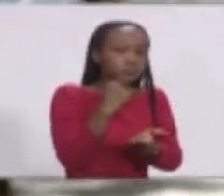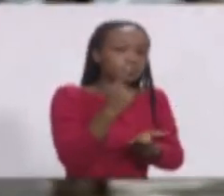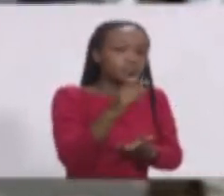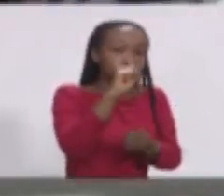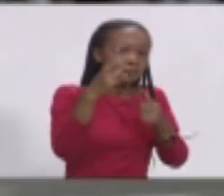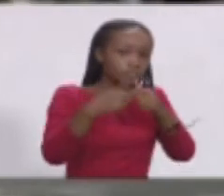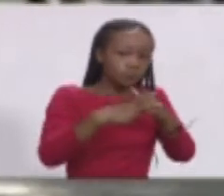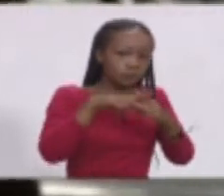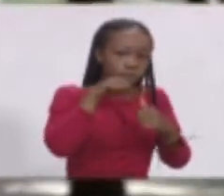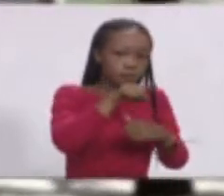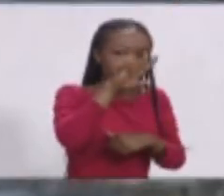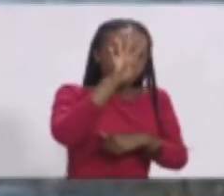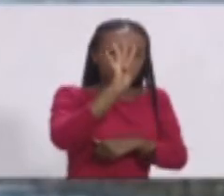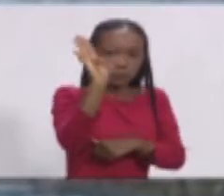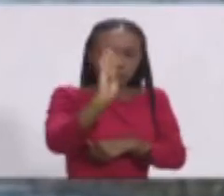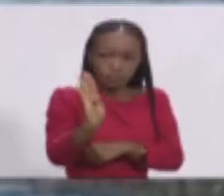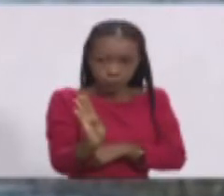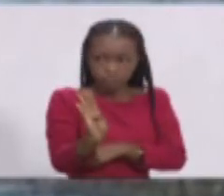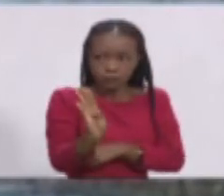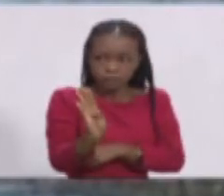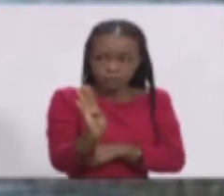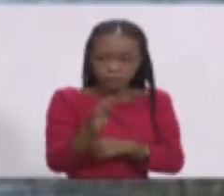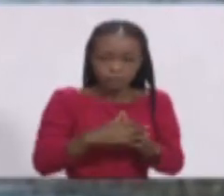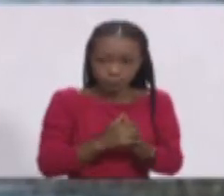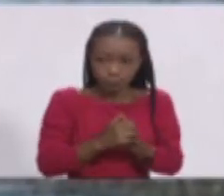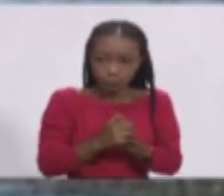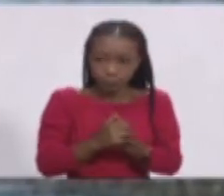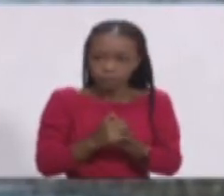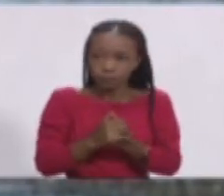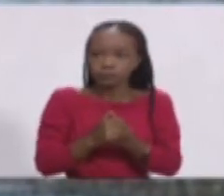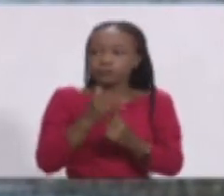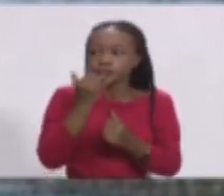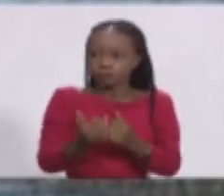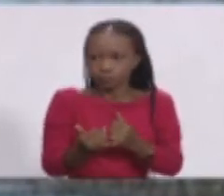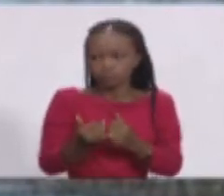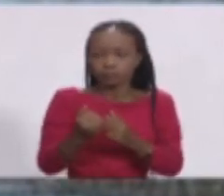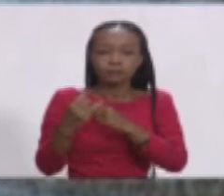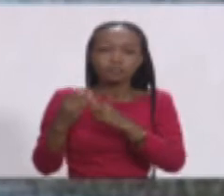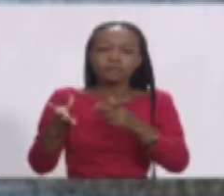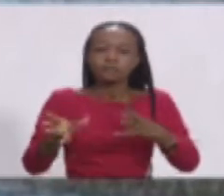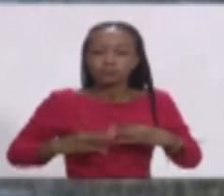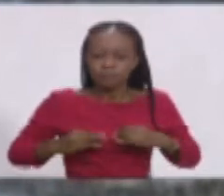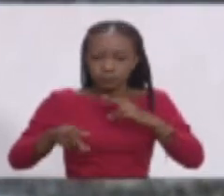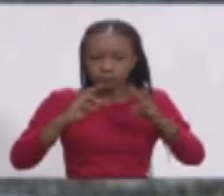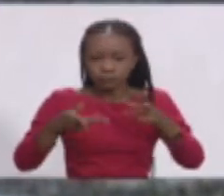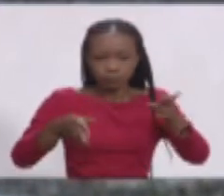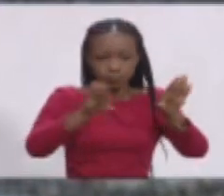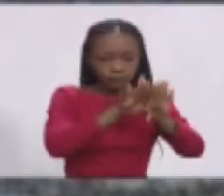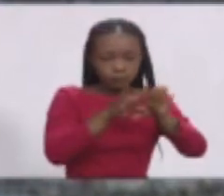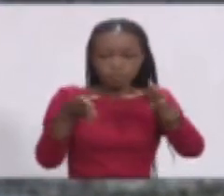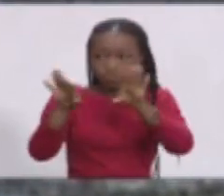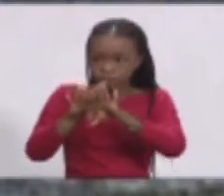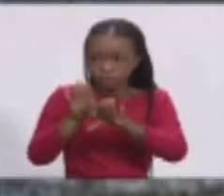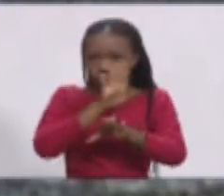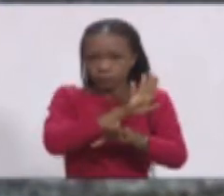157.4 billion recorded in 2018. In light of these events, the Serena Group of Hotels have shut down various outlets of